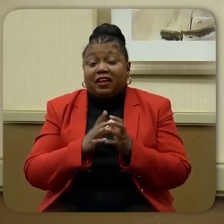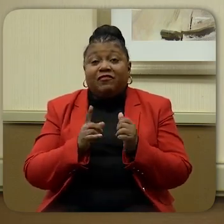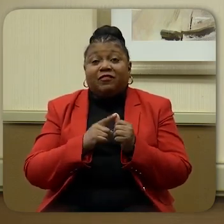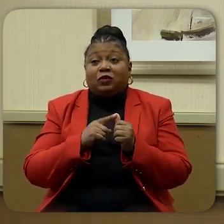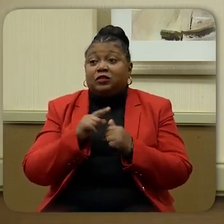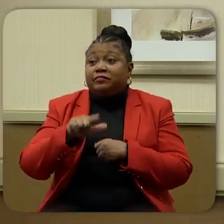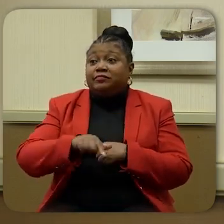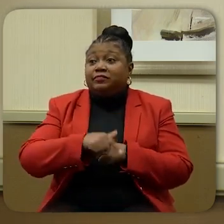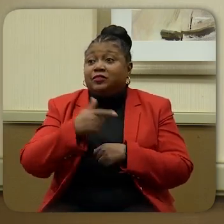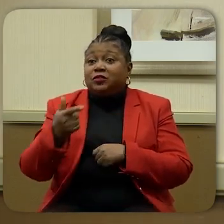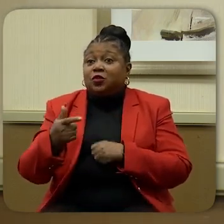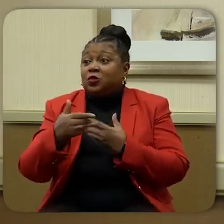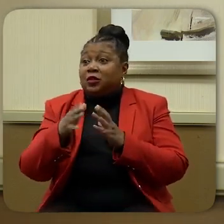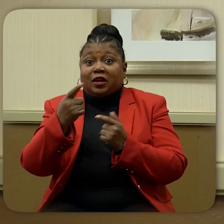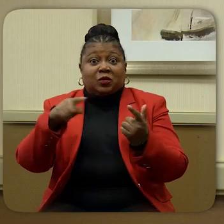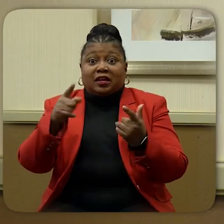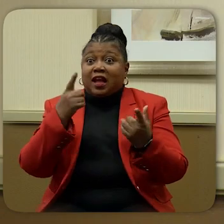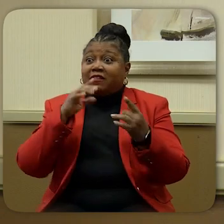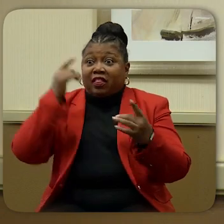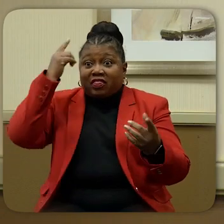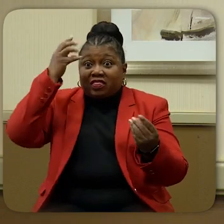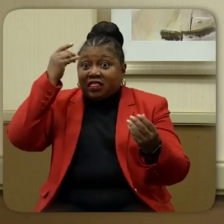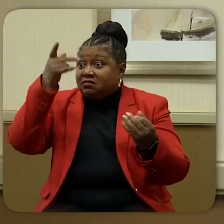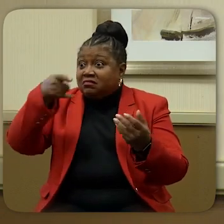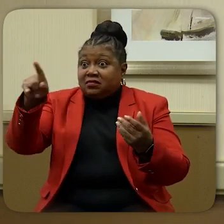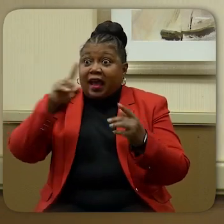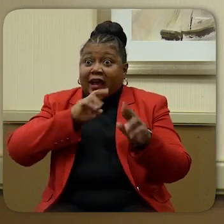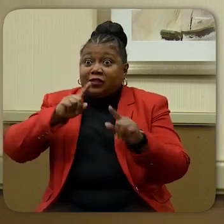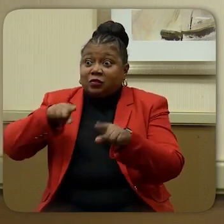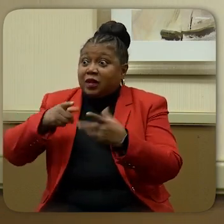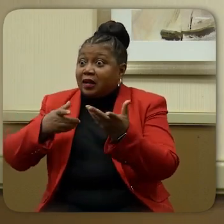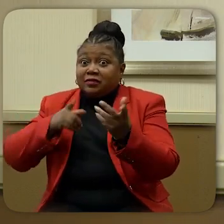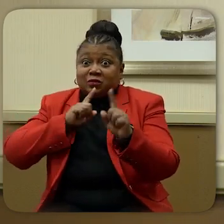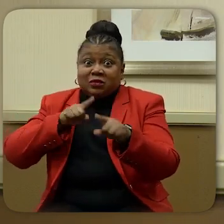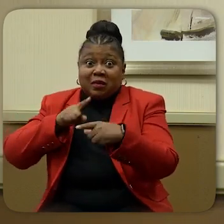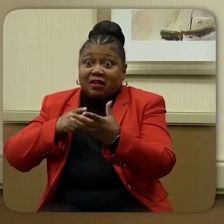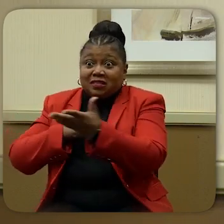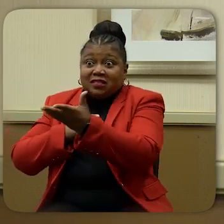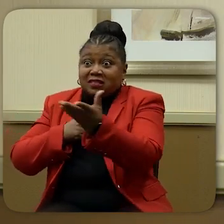First I'll turn it over to the room. Does anyone have any thoughts about that?